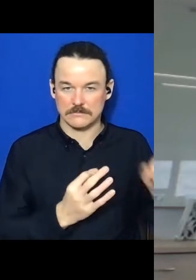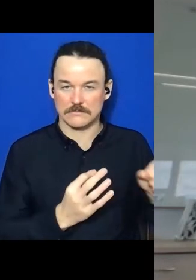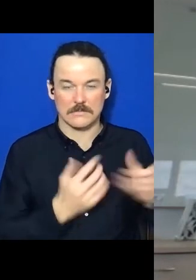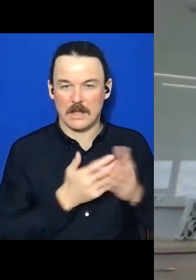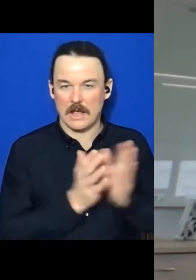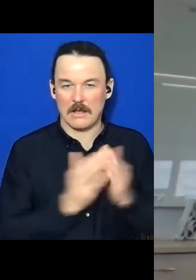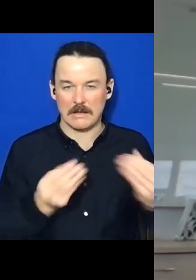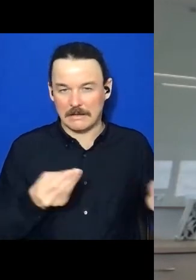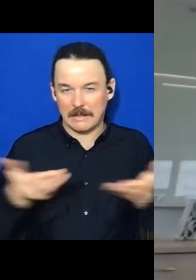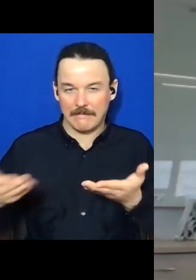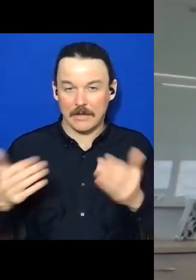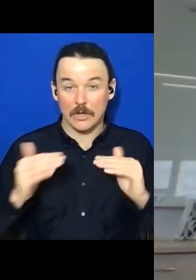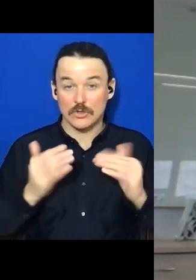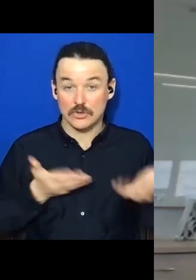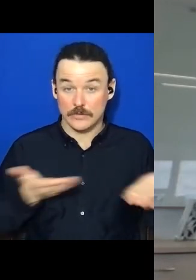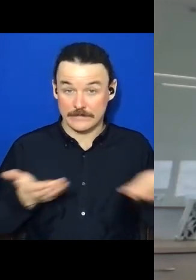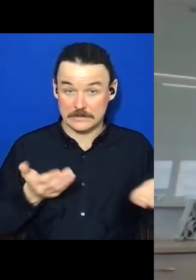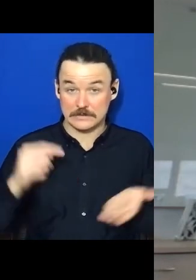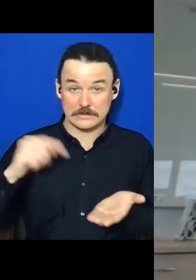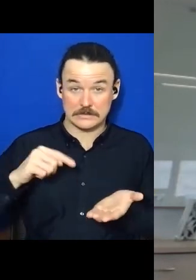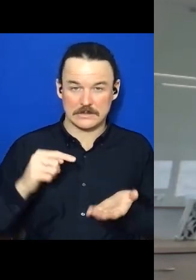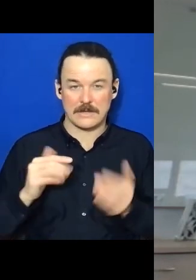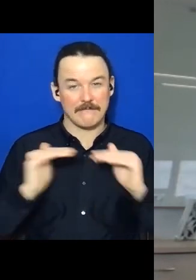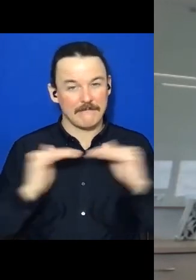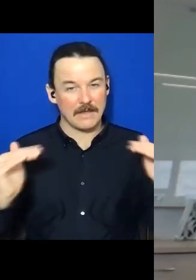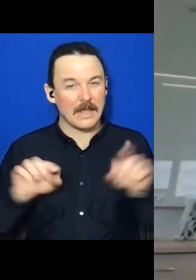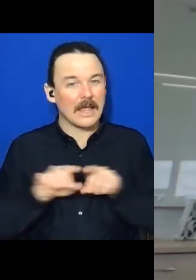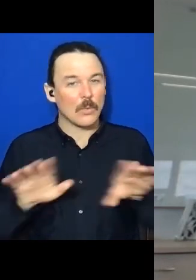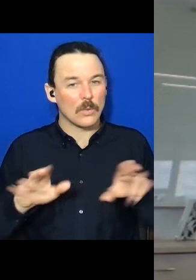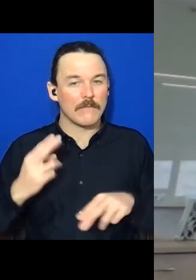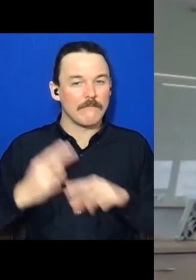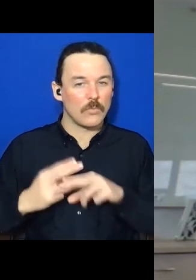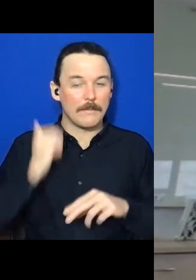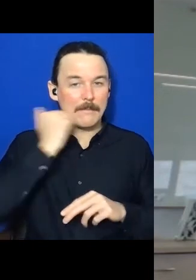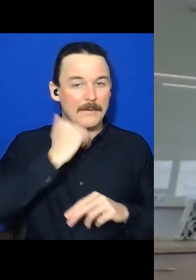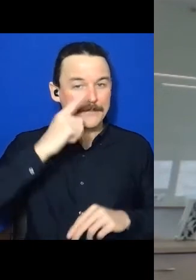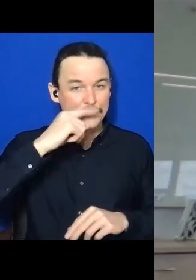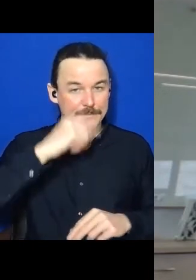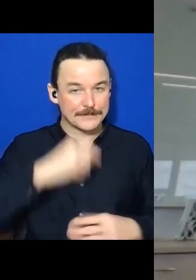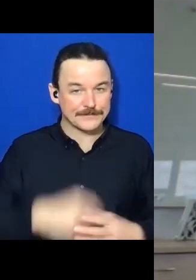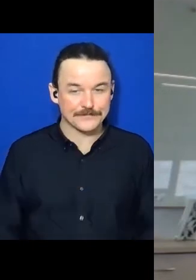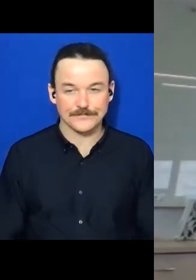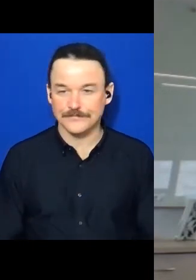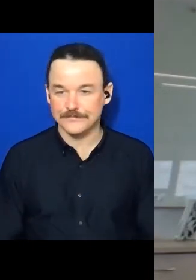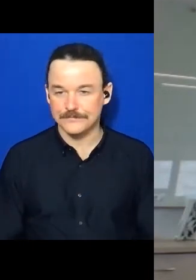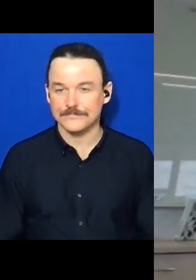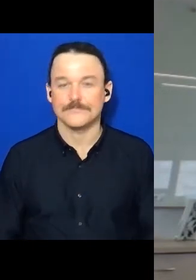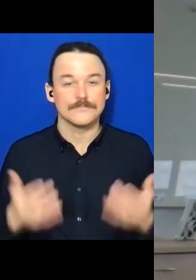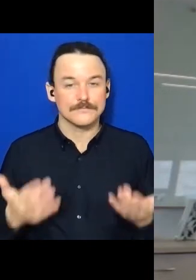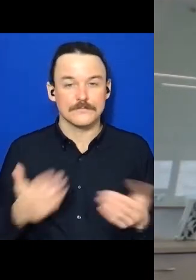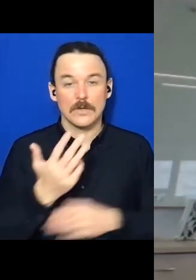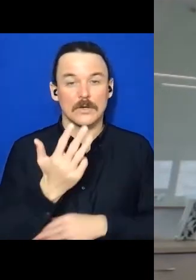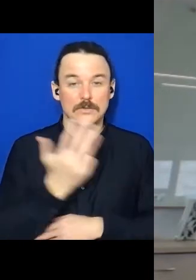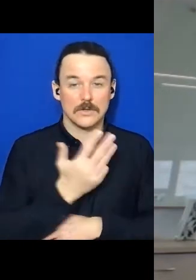and equal to Māori participants? So way back in 1996, several of our